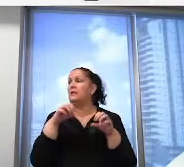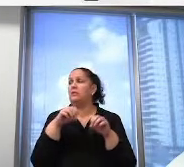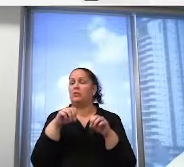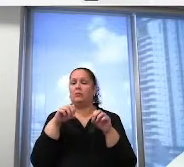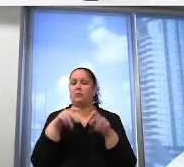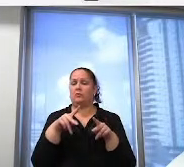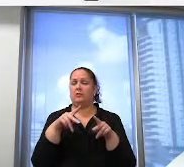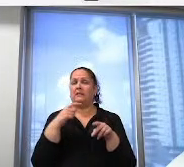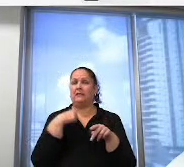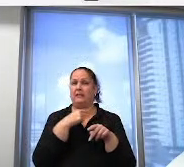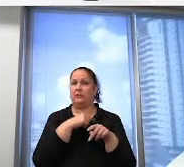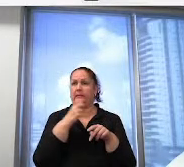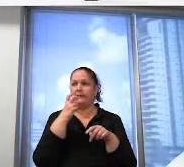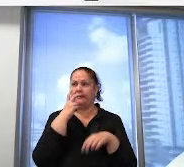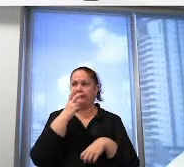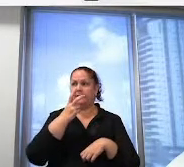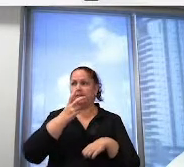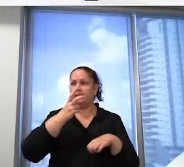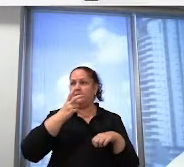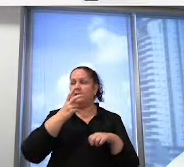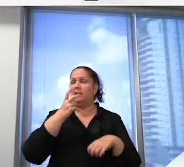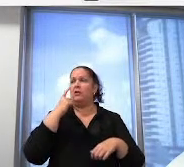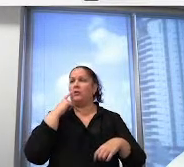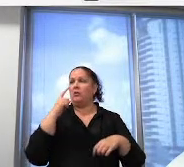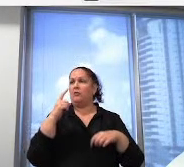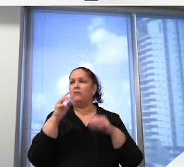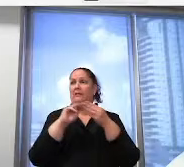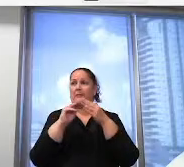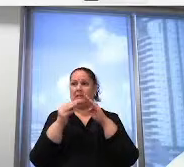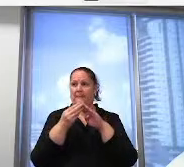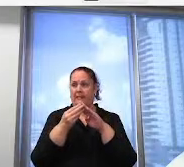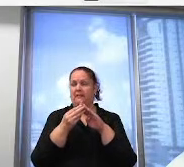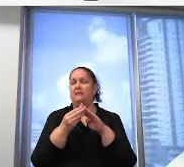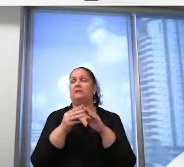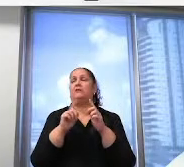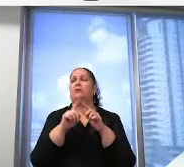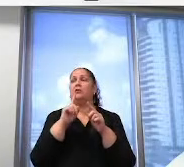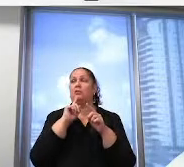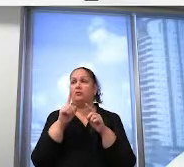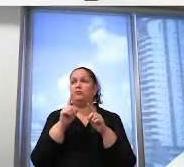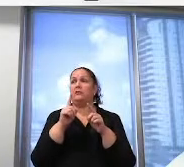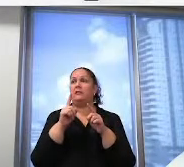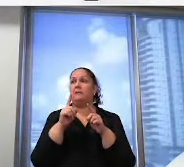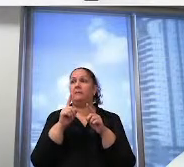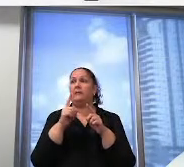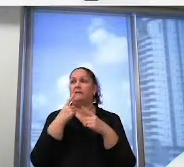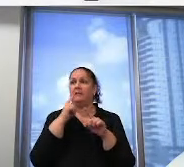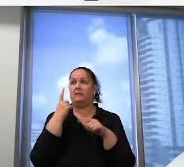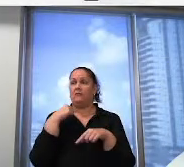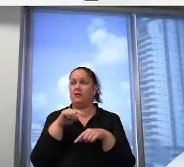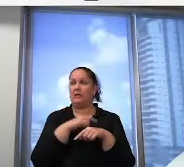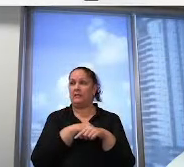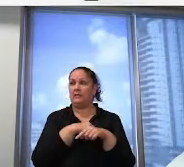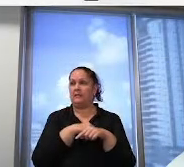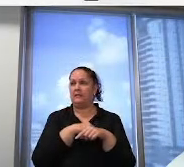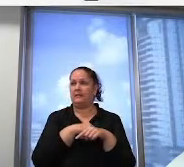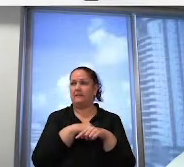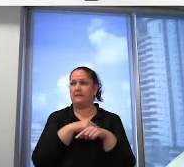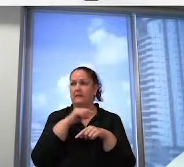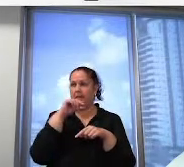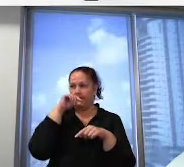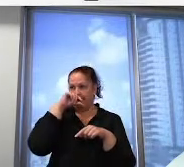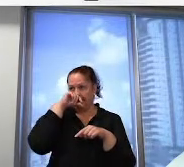The opportunity that we see for the municipalities to really be effective for us